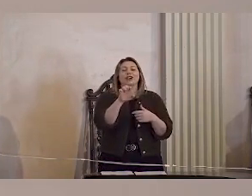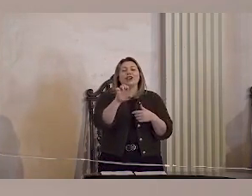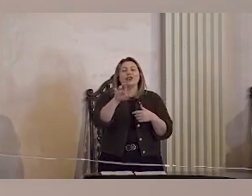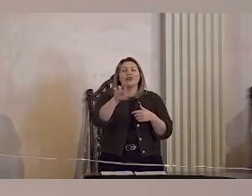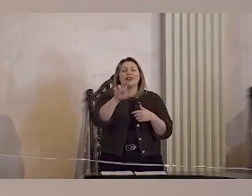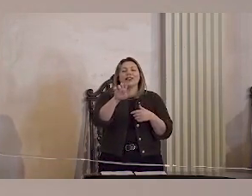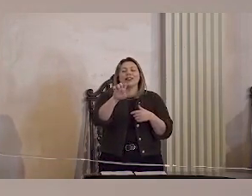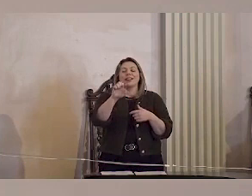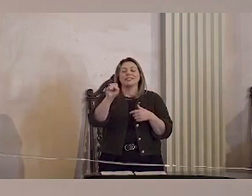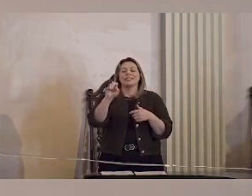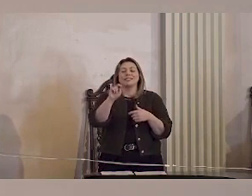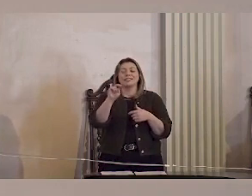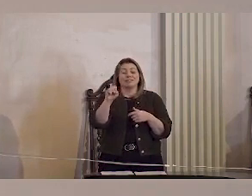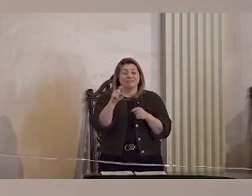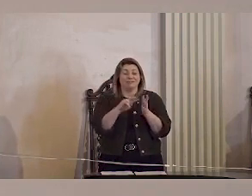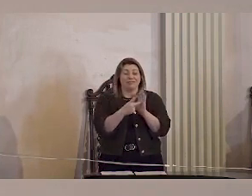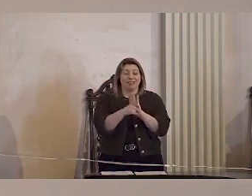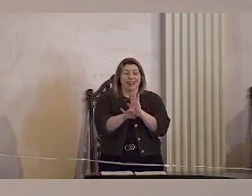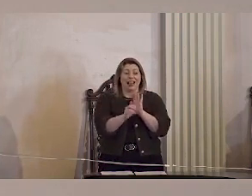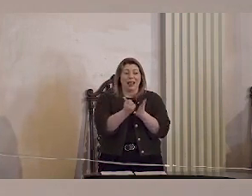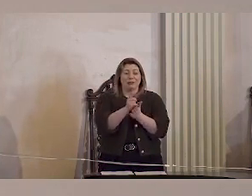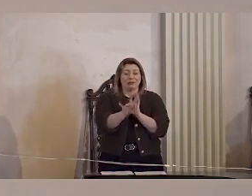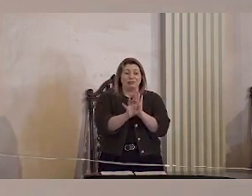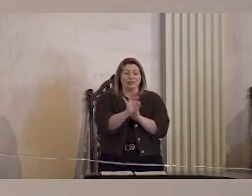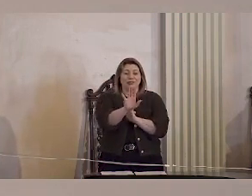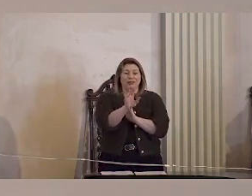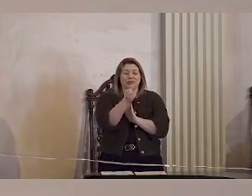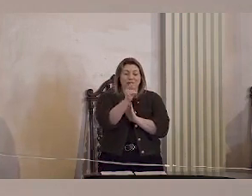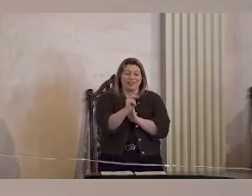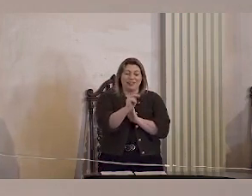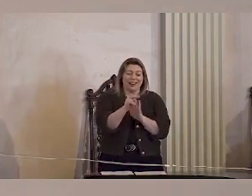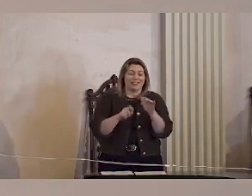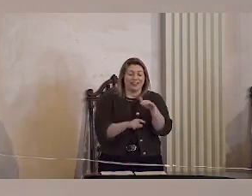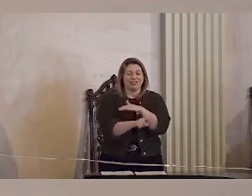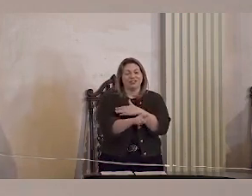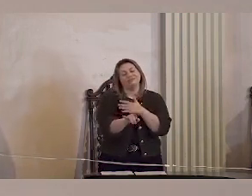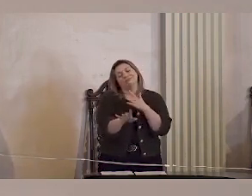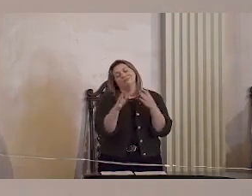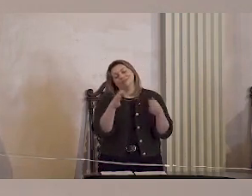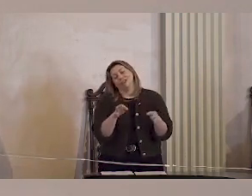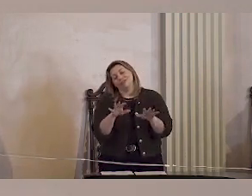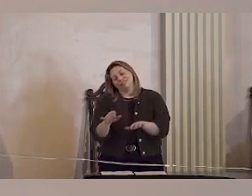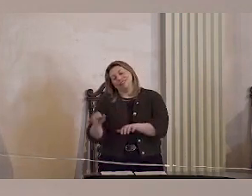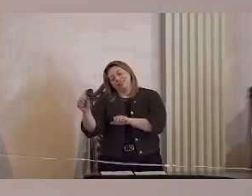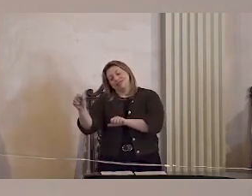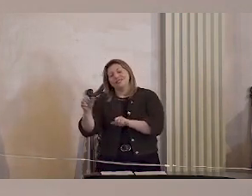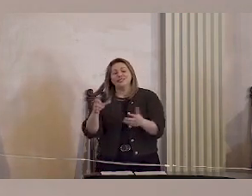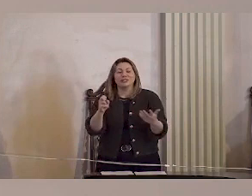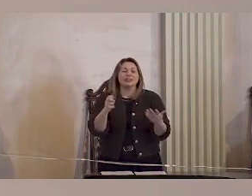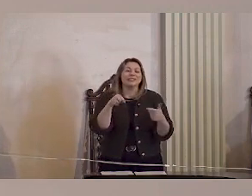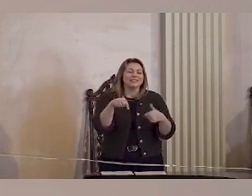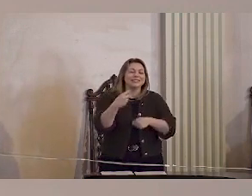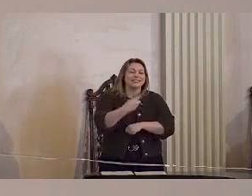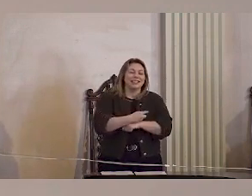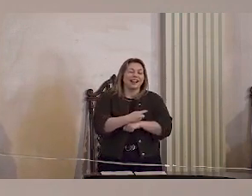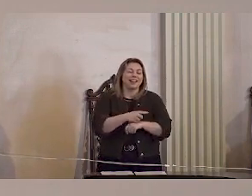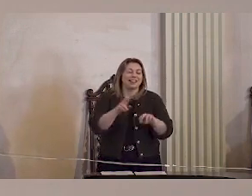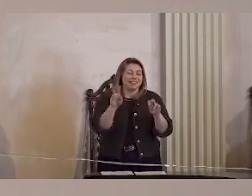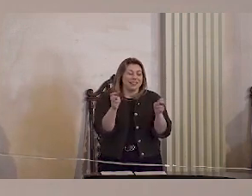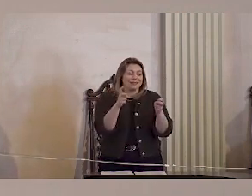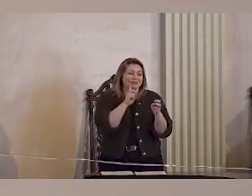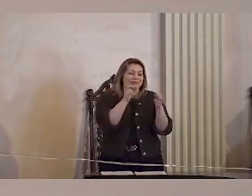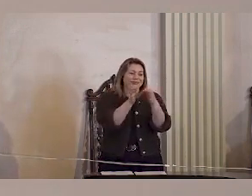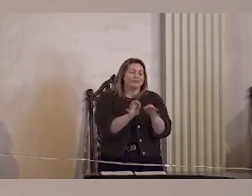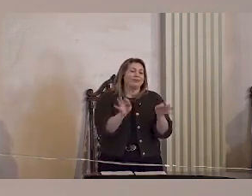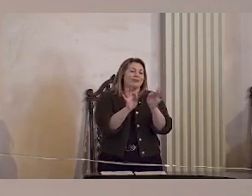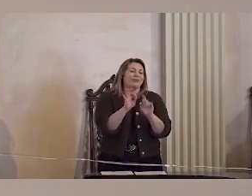her choose her own adventure and decide to leave. And so this day, this theme is important for